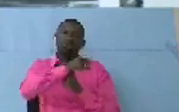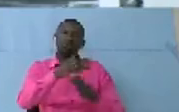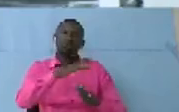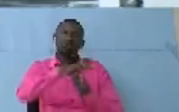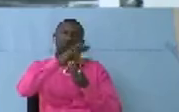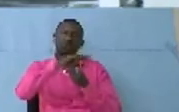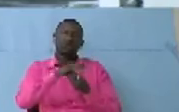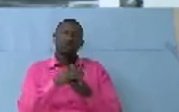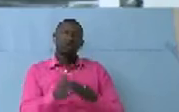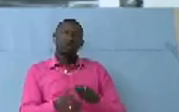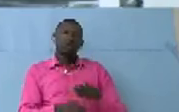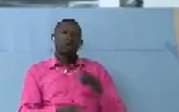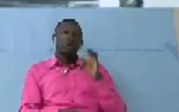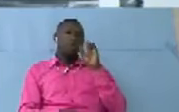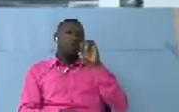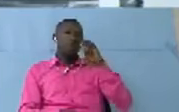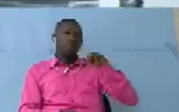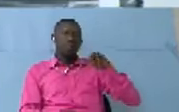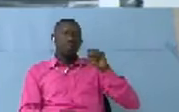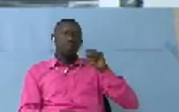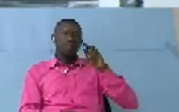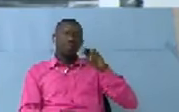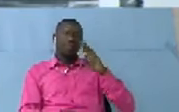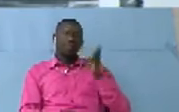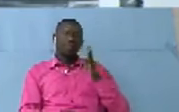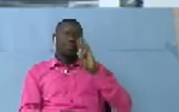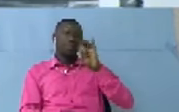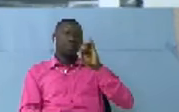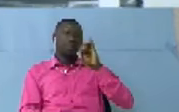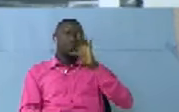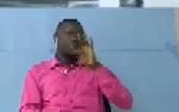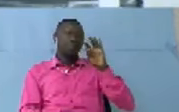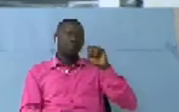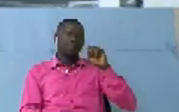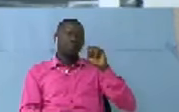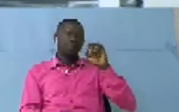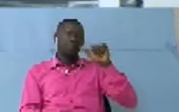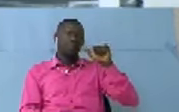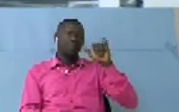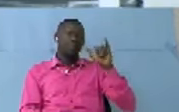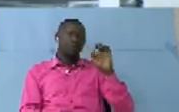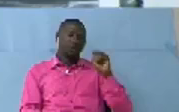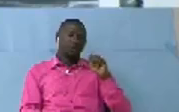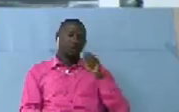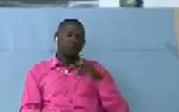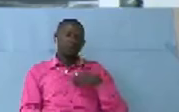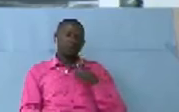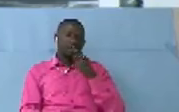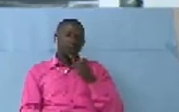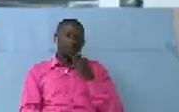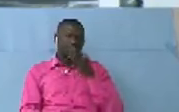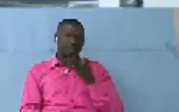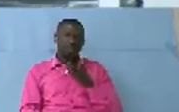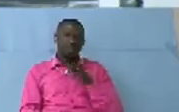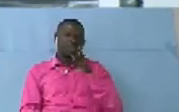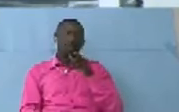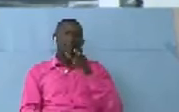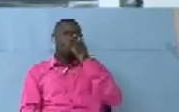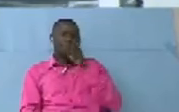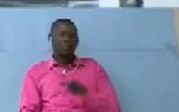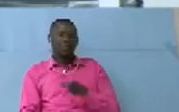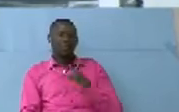Umar Bite, who used to spend his money. And I should say, force by force,